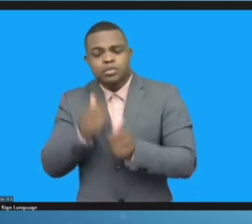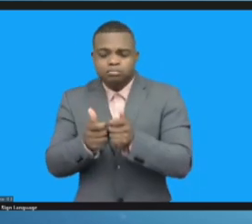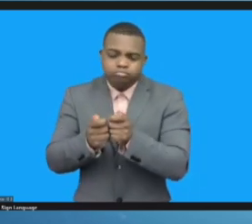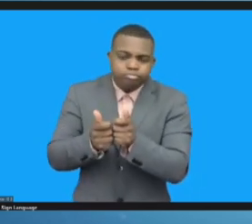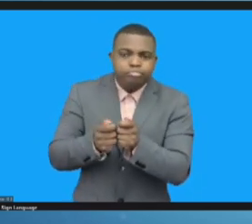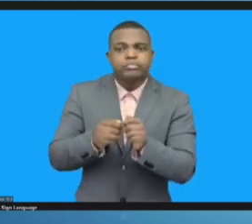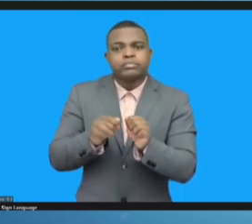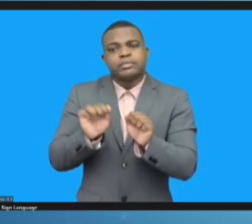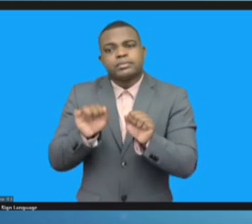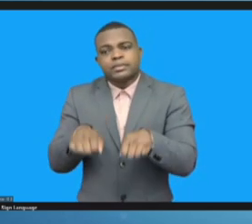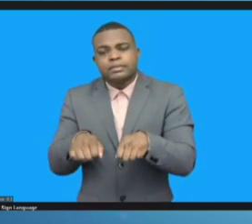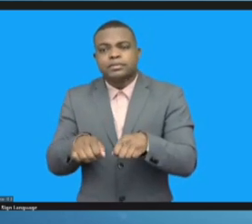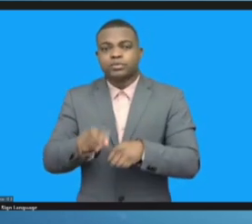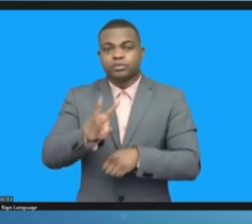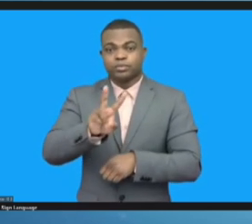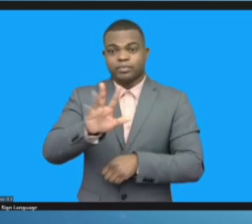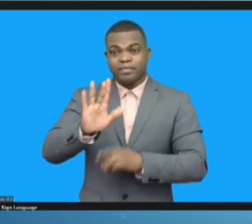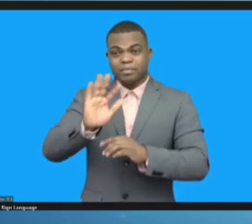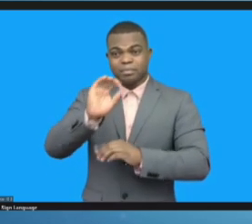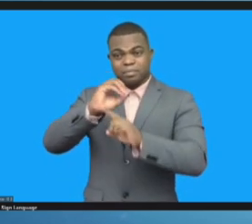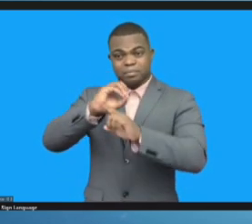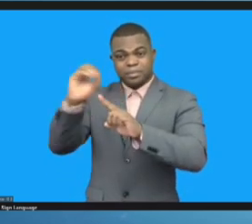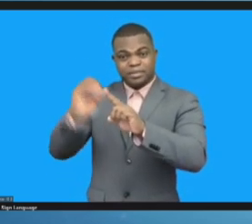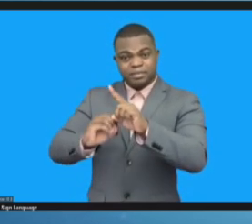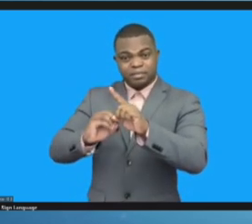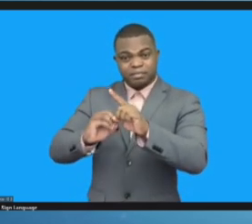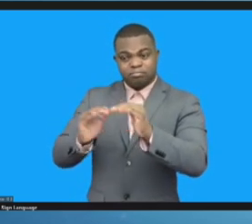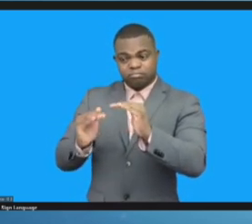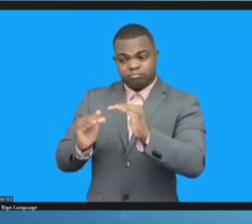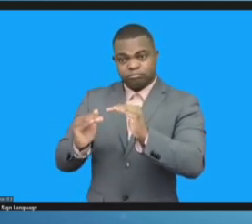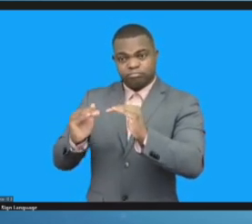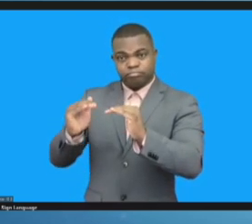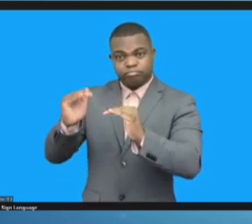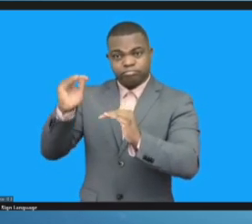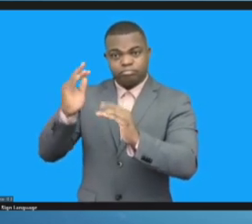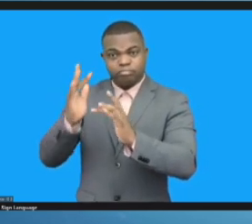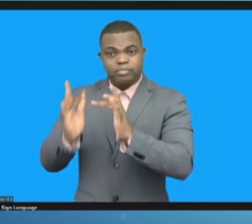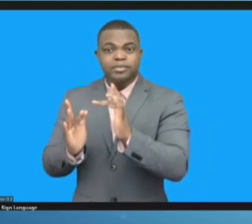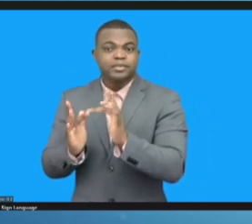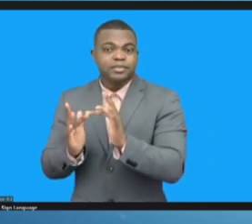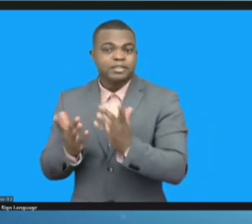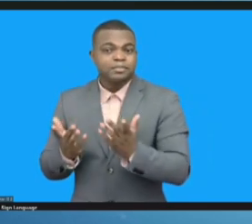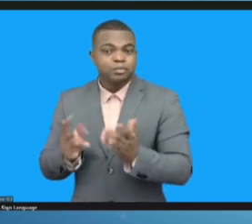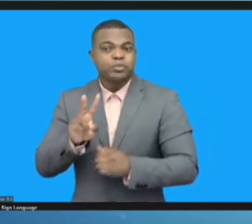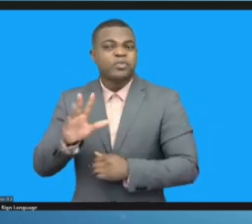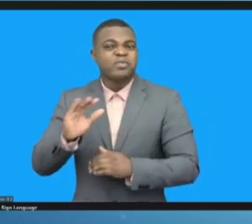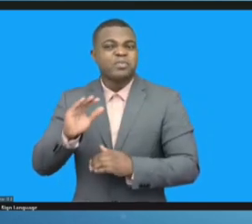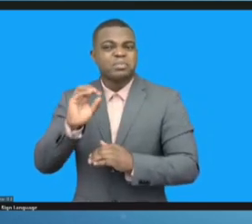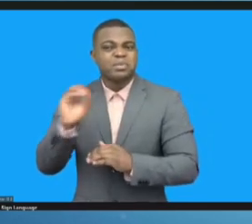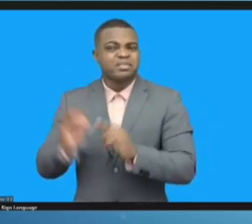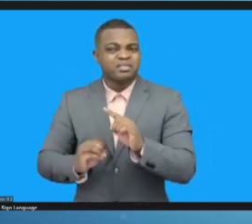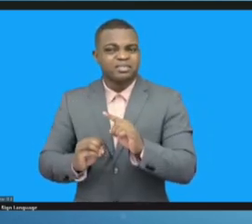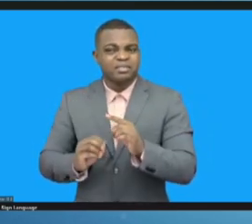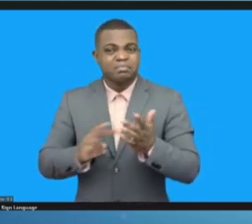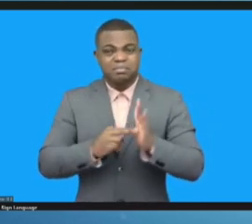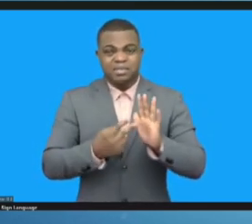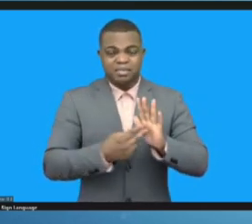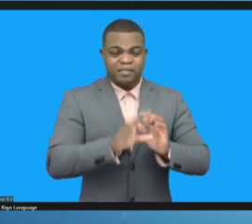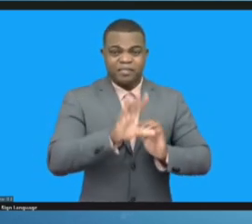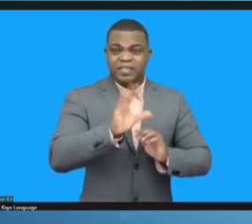internet across the region, which automatically cuts off those in the low-income earning